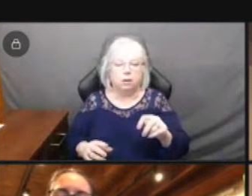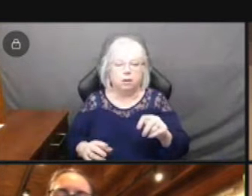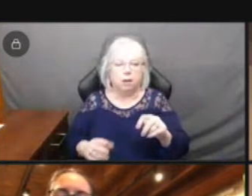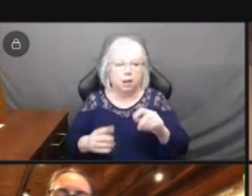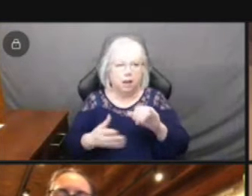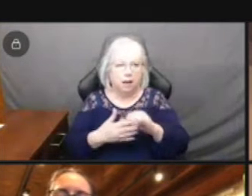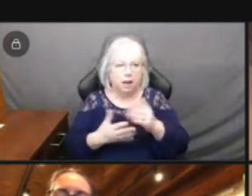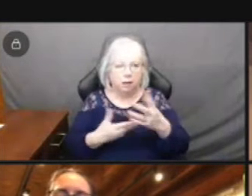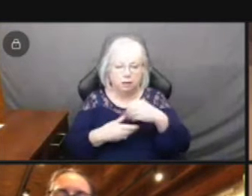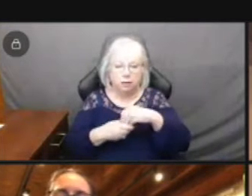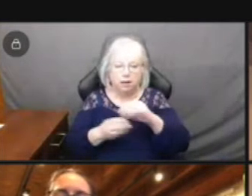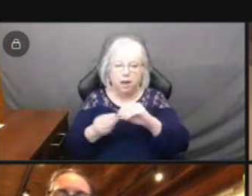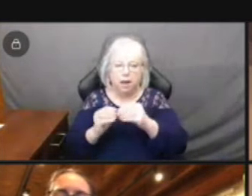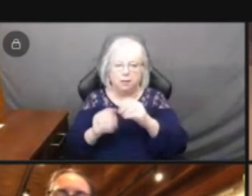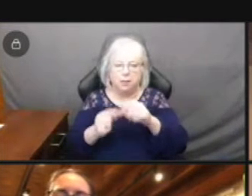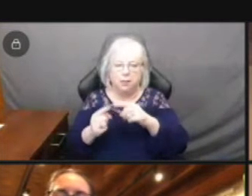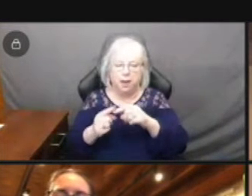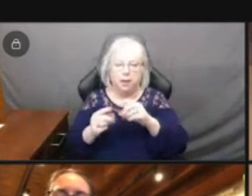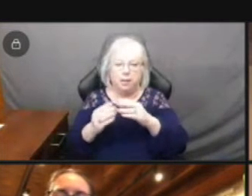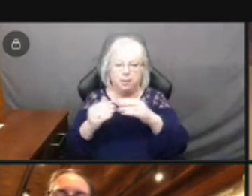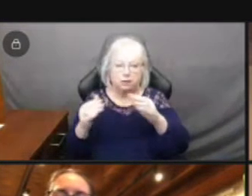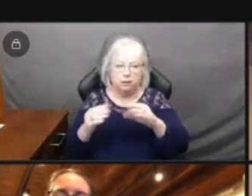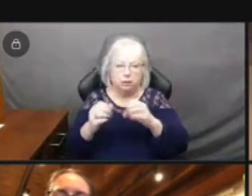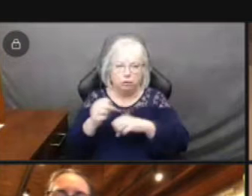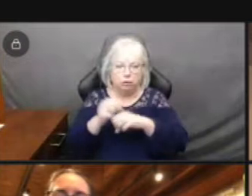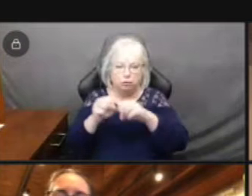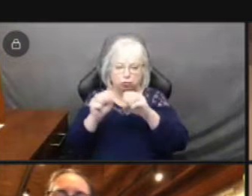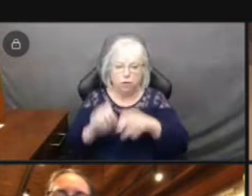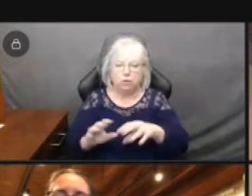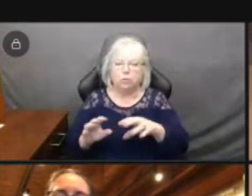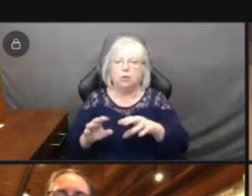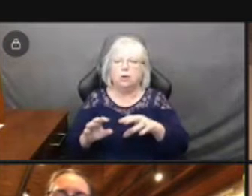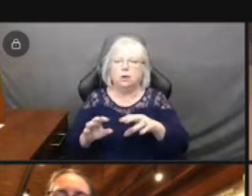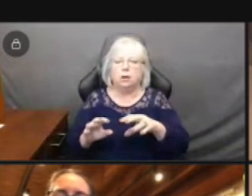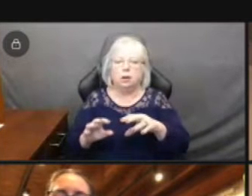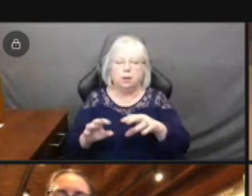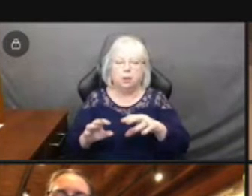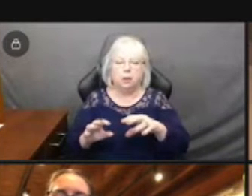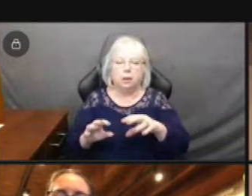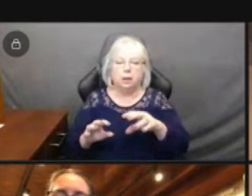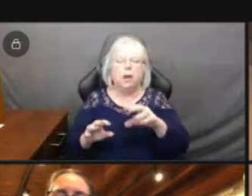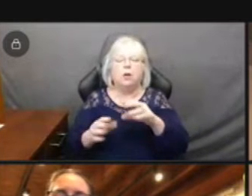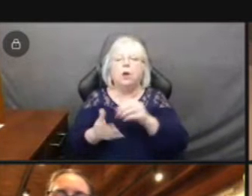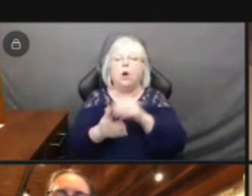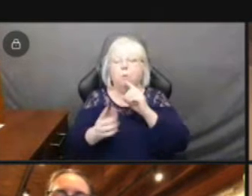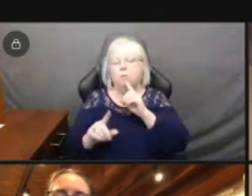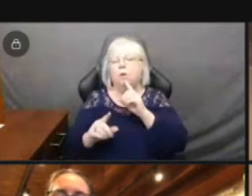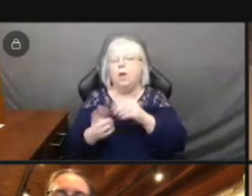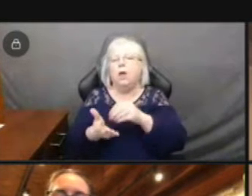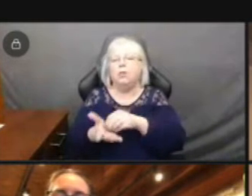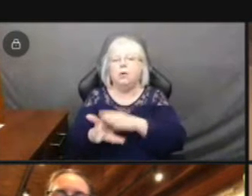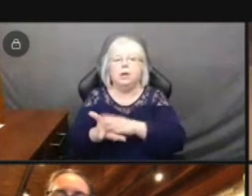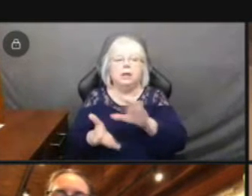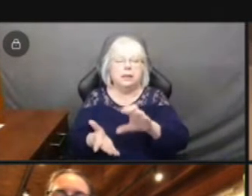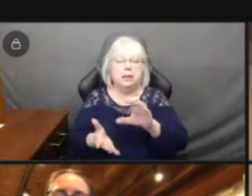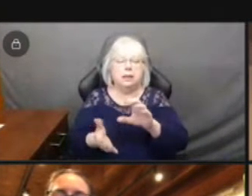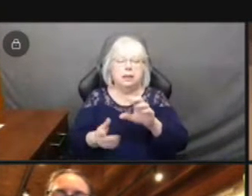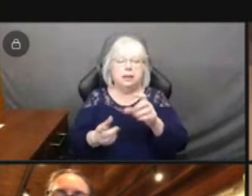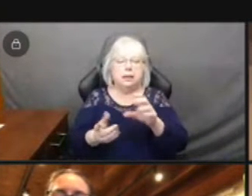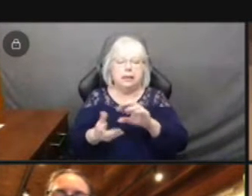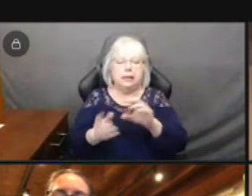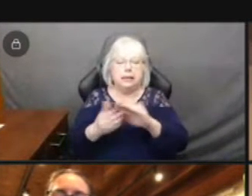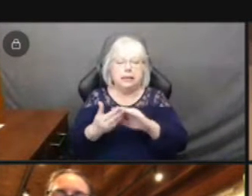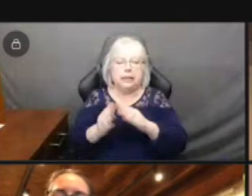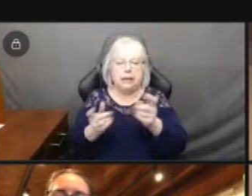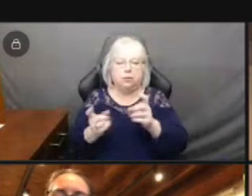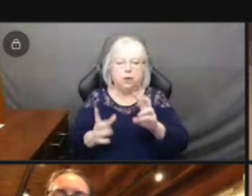also, City Clerk, Director Wright is registered as a no, on that particular vote. We also have an emergency